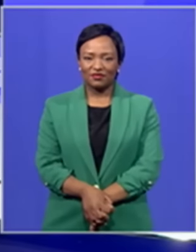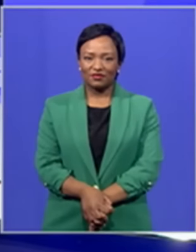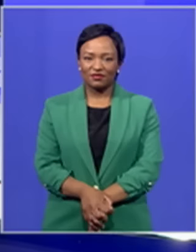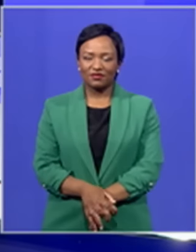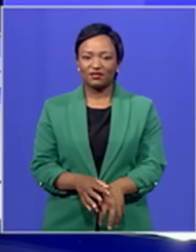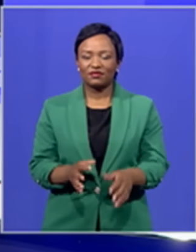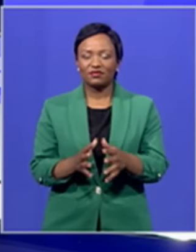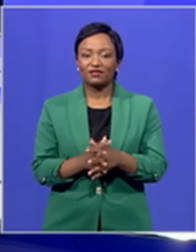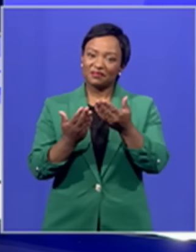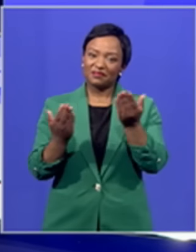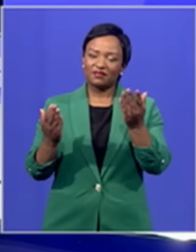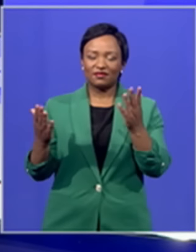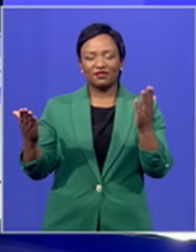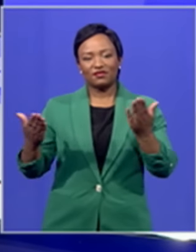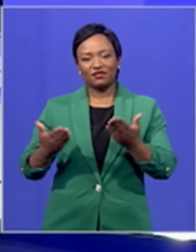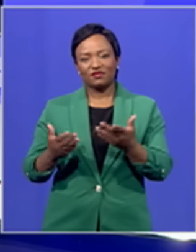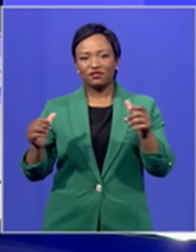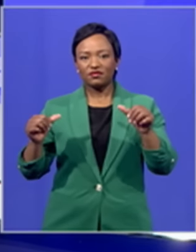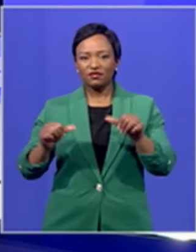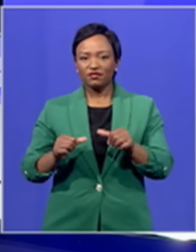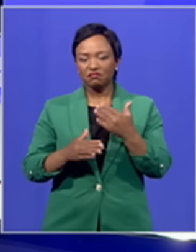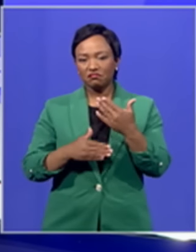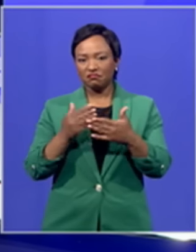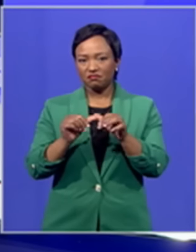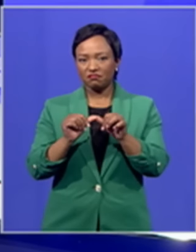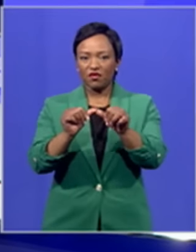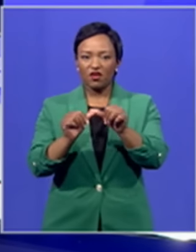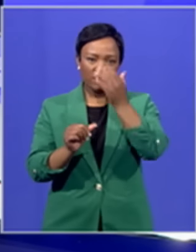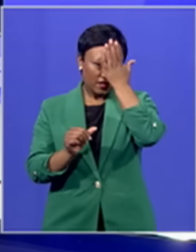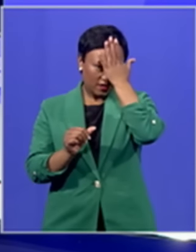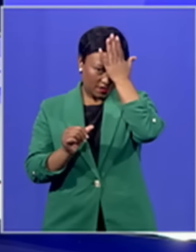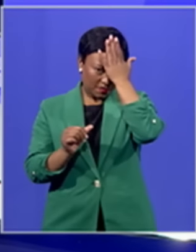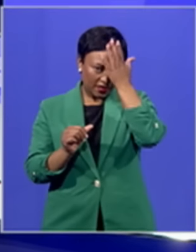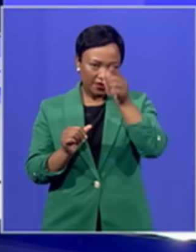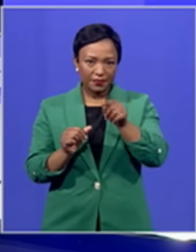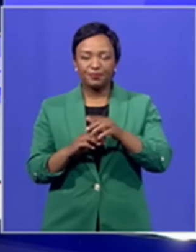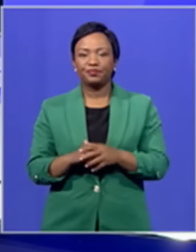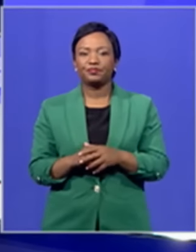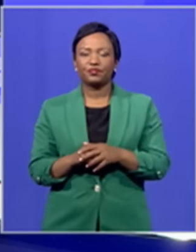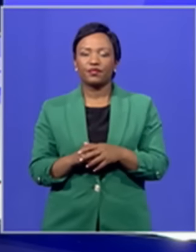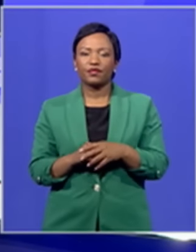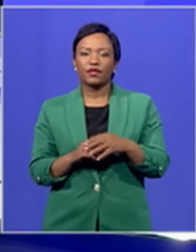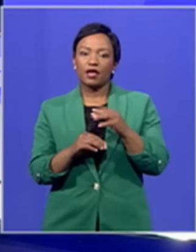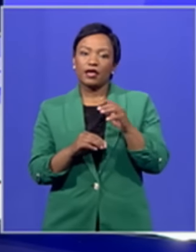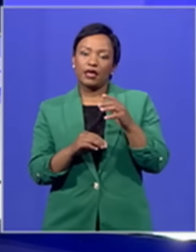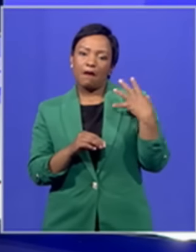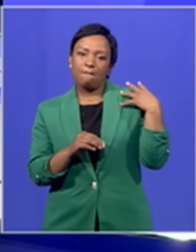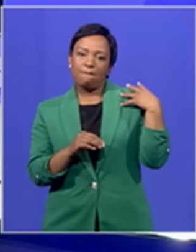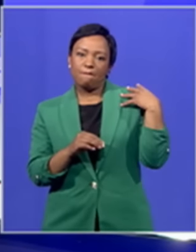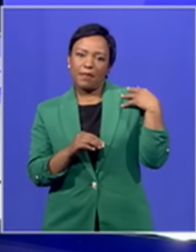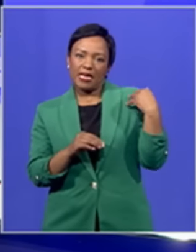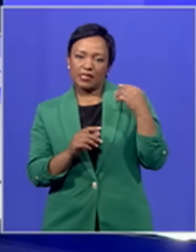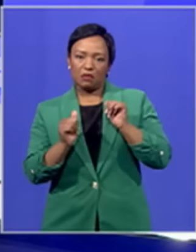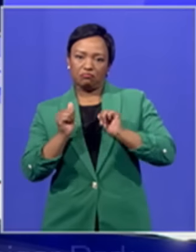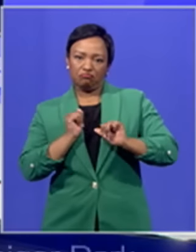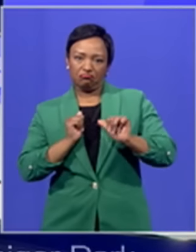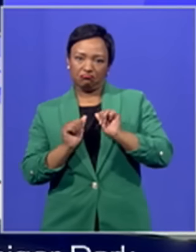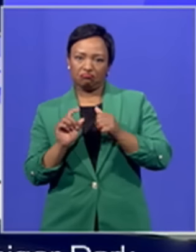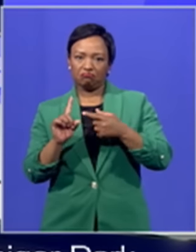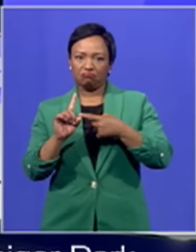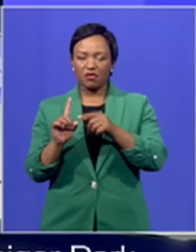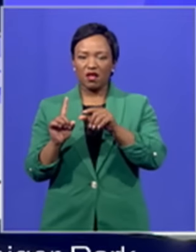Re sa le amogela karolo ya mathomo ya ditaba tša sepedi. Tona ya nakwana ya sepodisa Professor Firoz Kachalia o re go tla